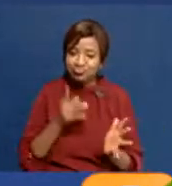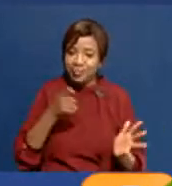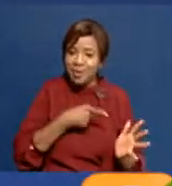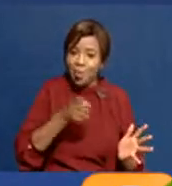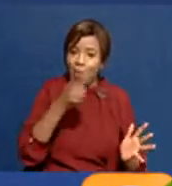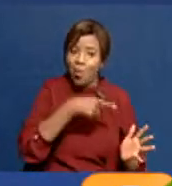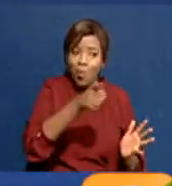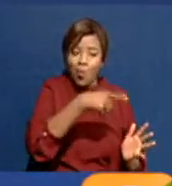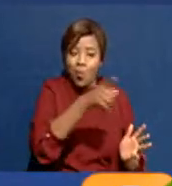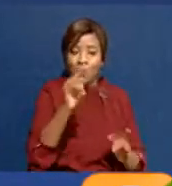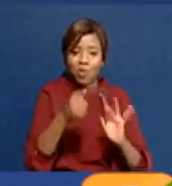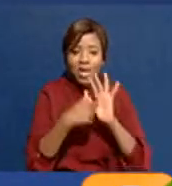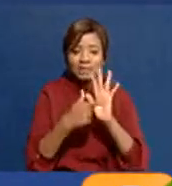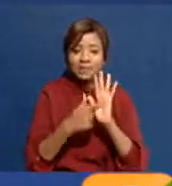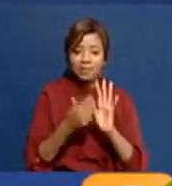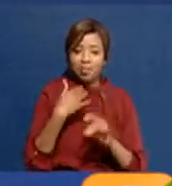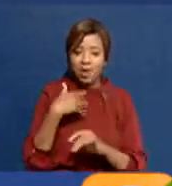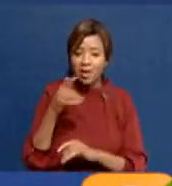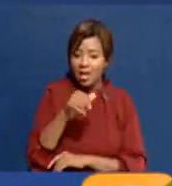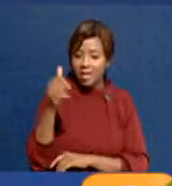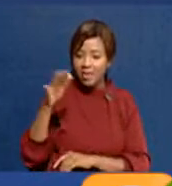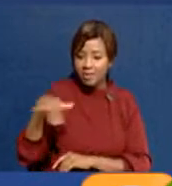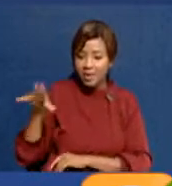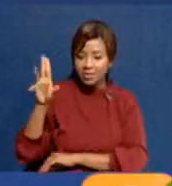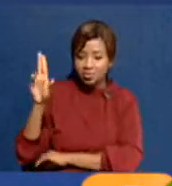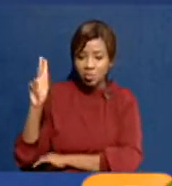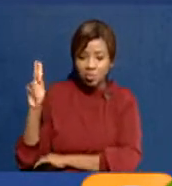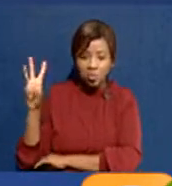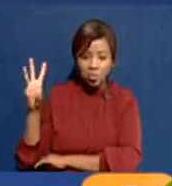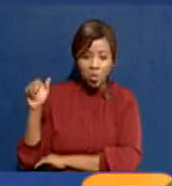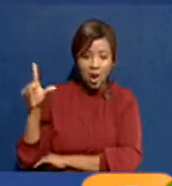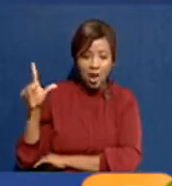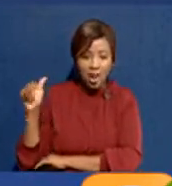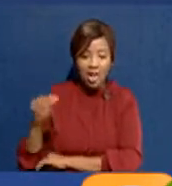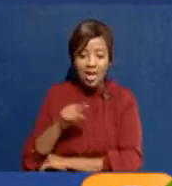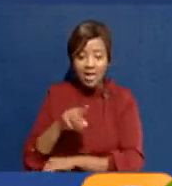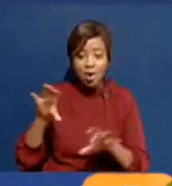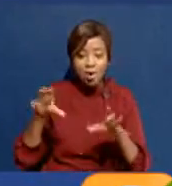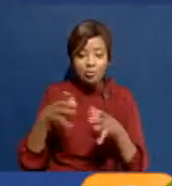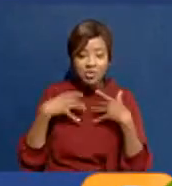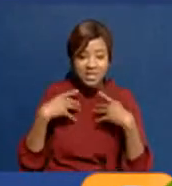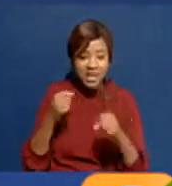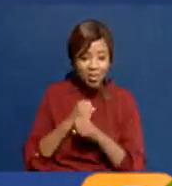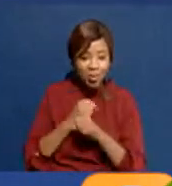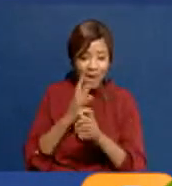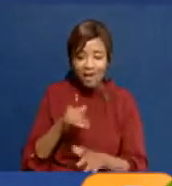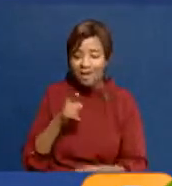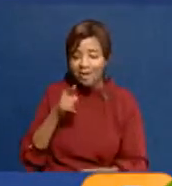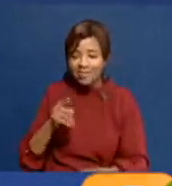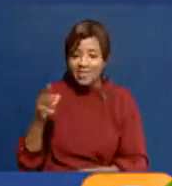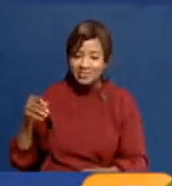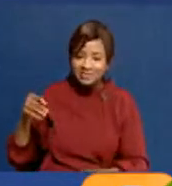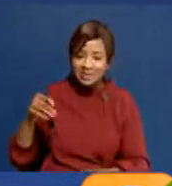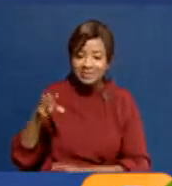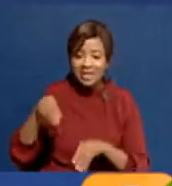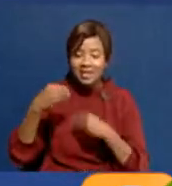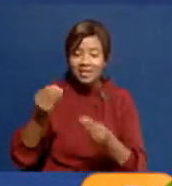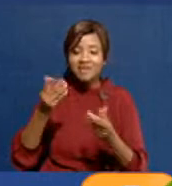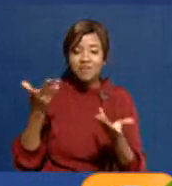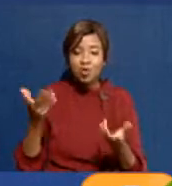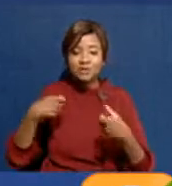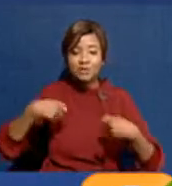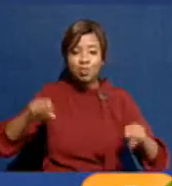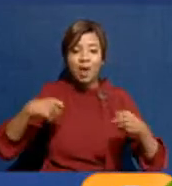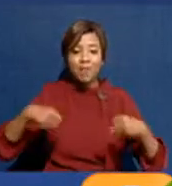to a place in Ukwala where they've been bought for motorcycles to be able by a partner, because the county cannot afford to do